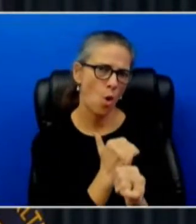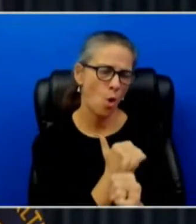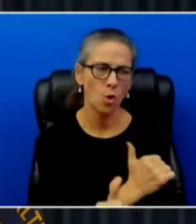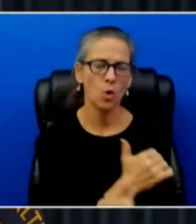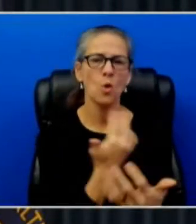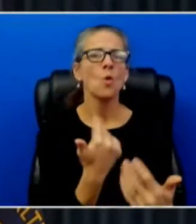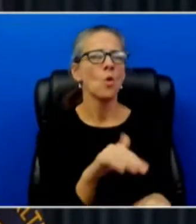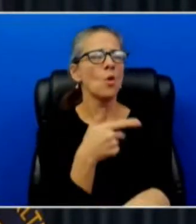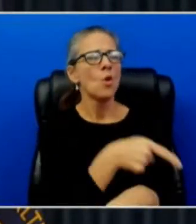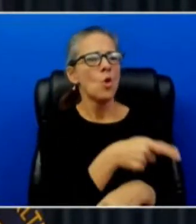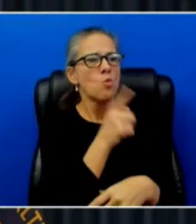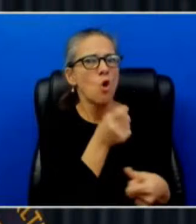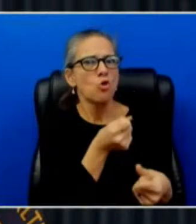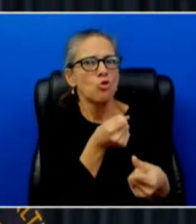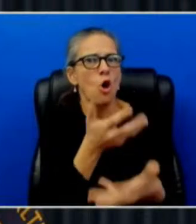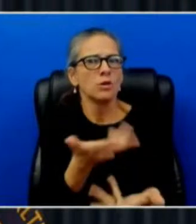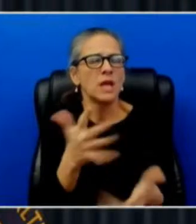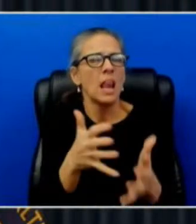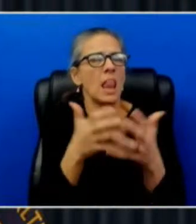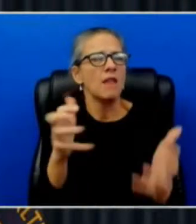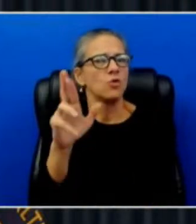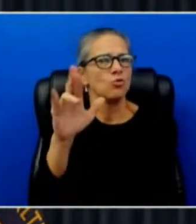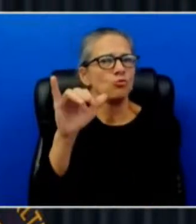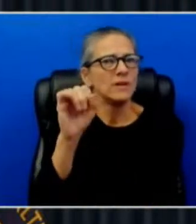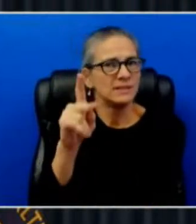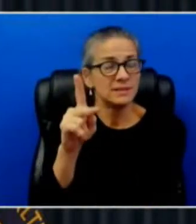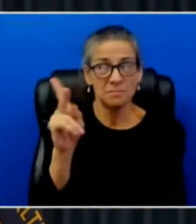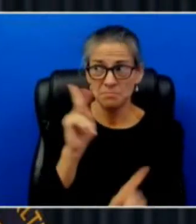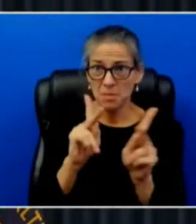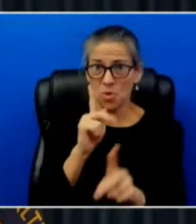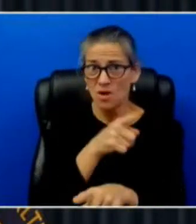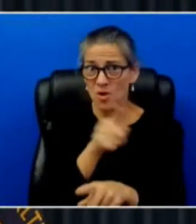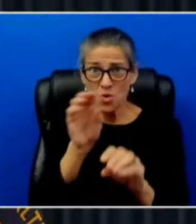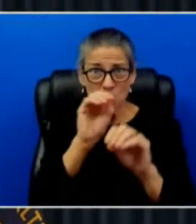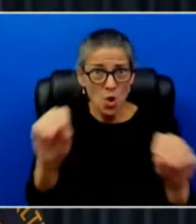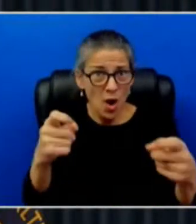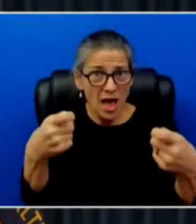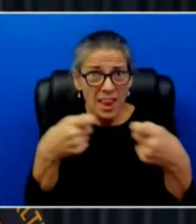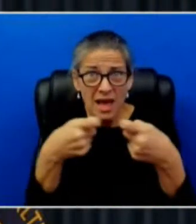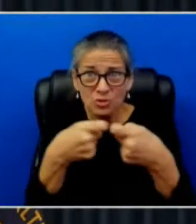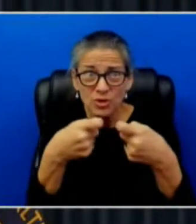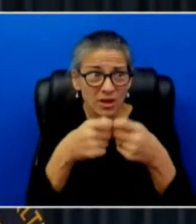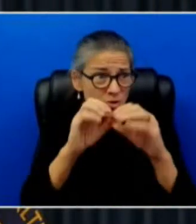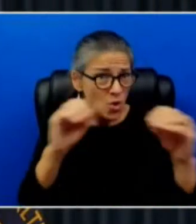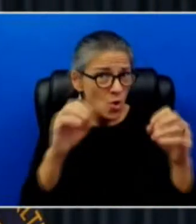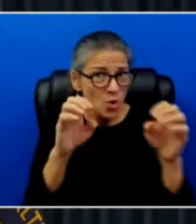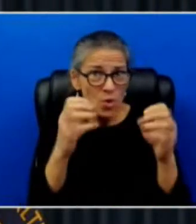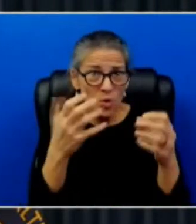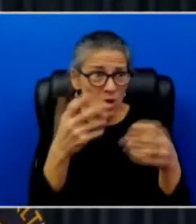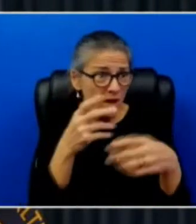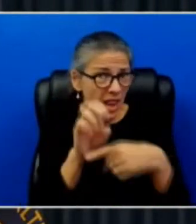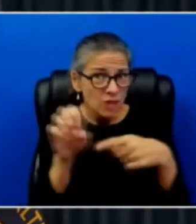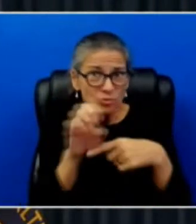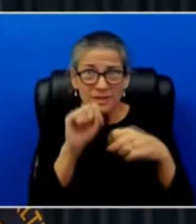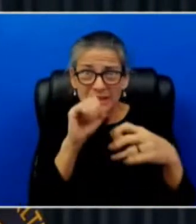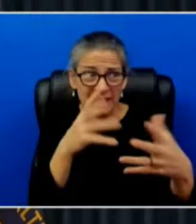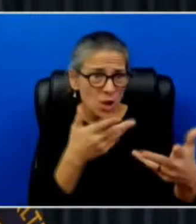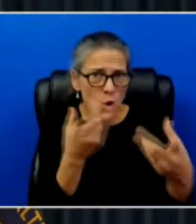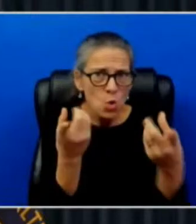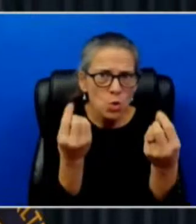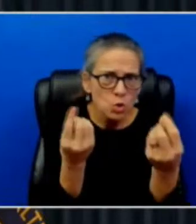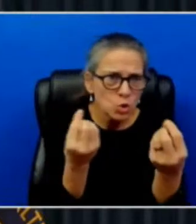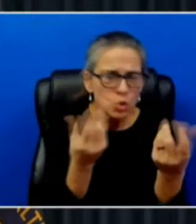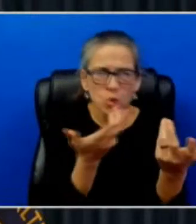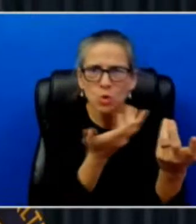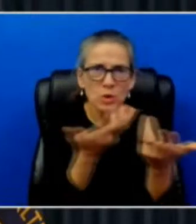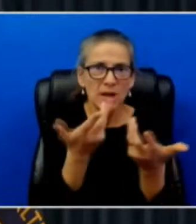create extreme risk to those without power, especially if they don't have that alternative heating source, things that they need those medical devices